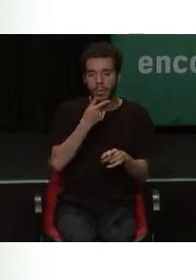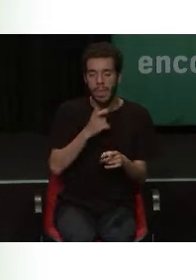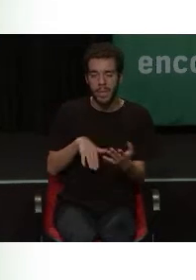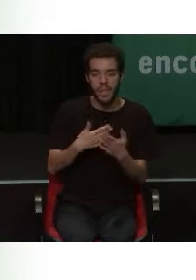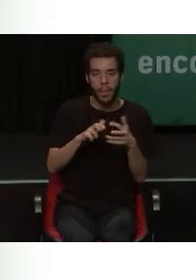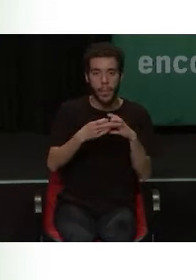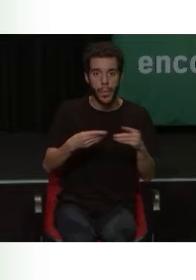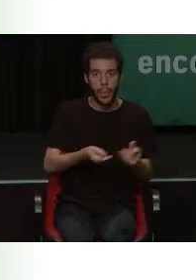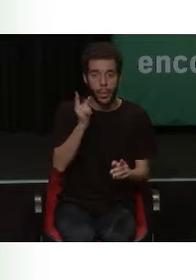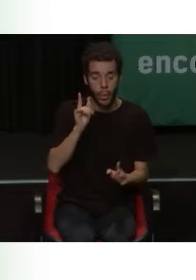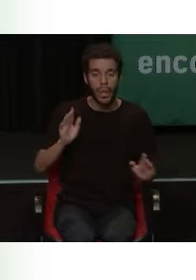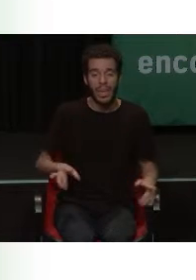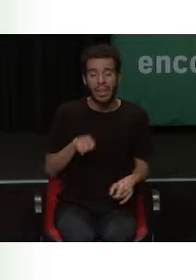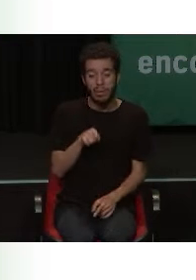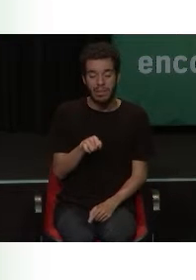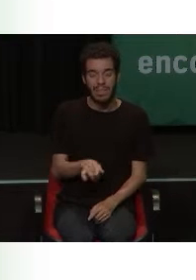resistance,